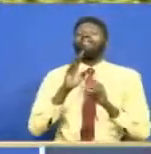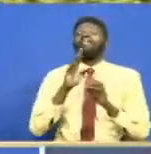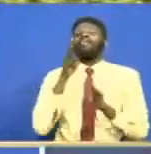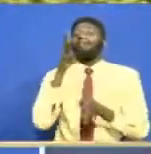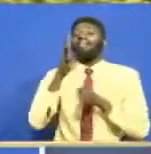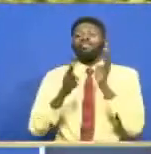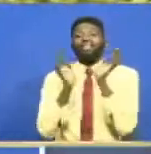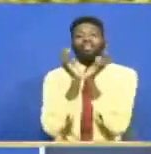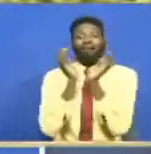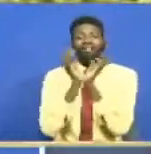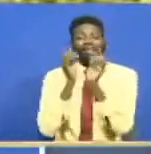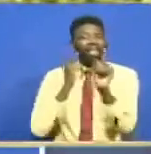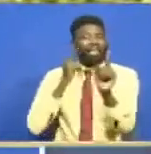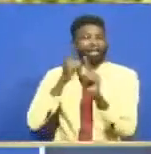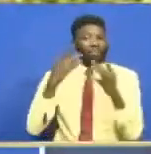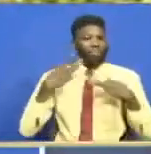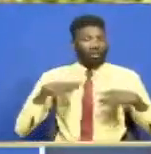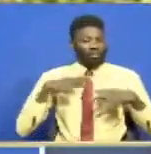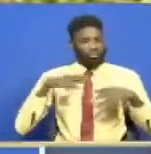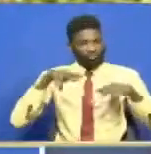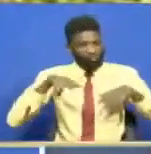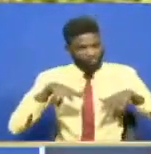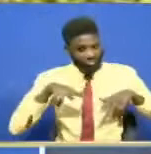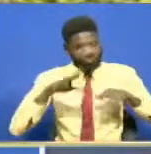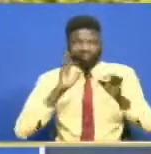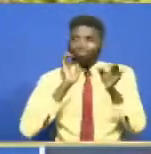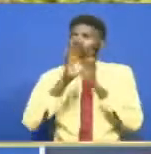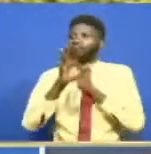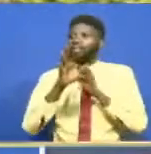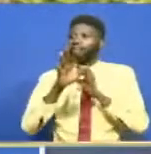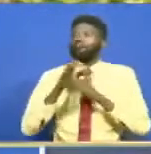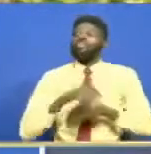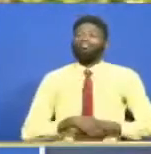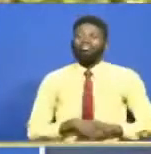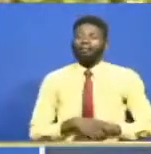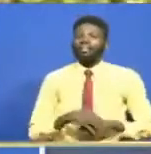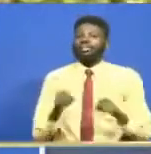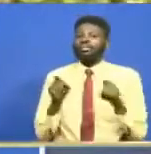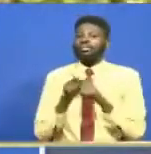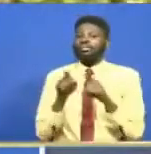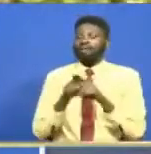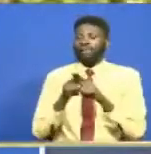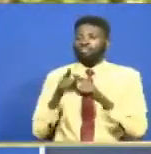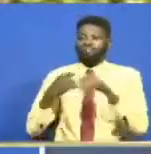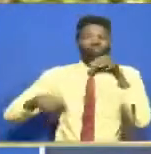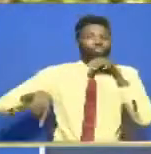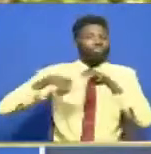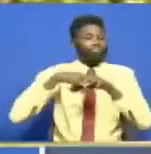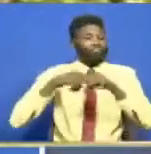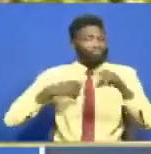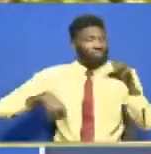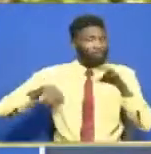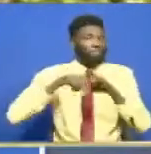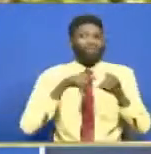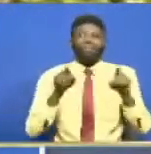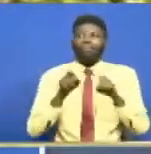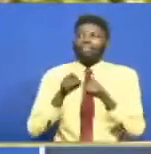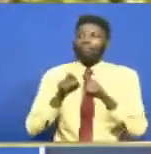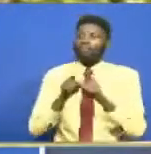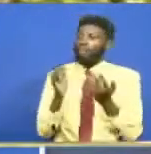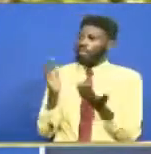Those the sprinters, we were putting together a team for the world relays. And on top of that, also, we have a